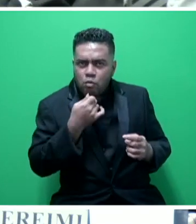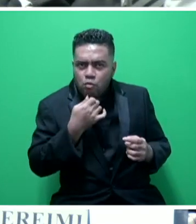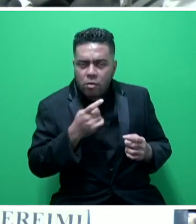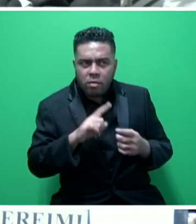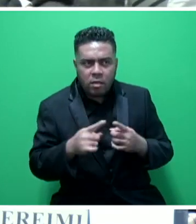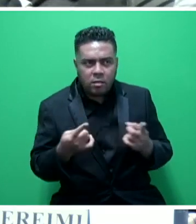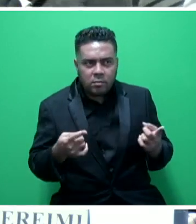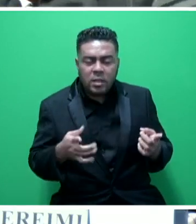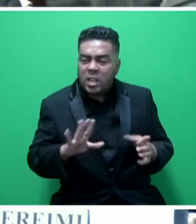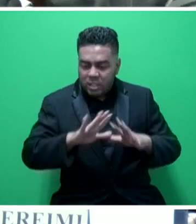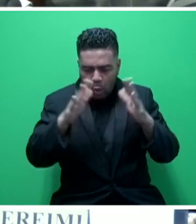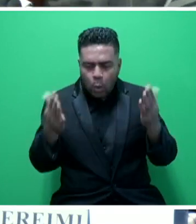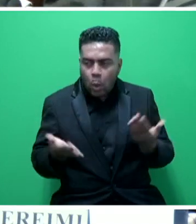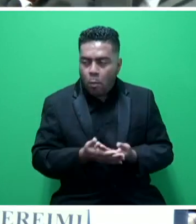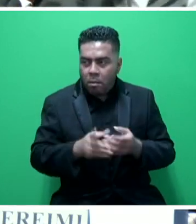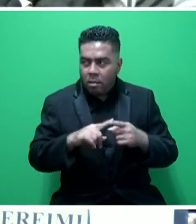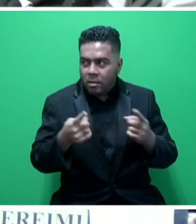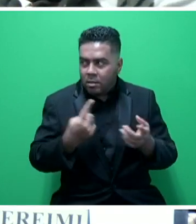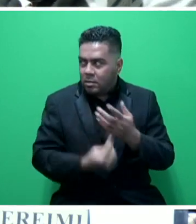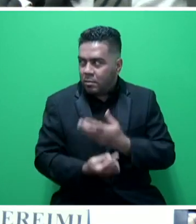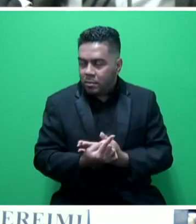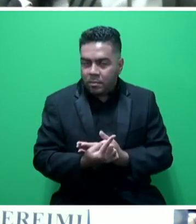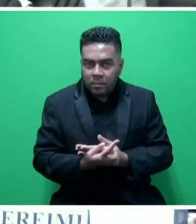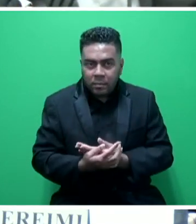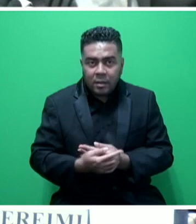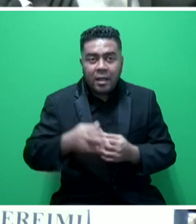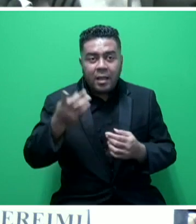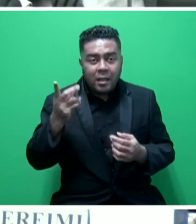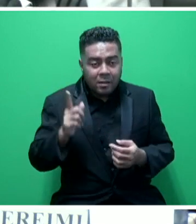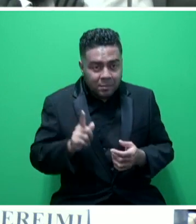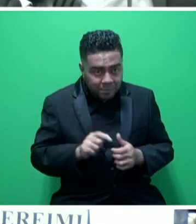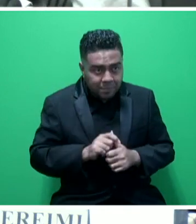rural-urban drift is a global phenomenon, and